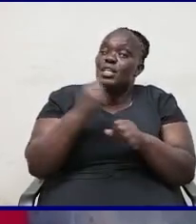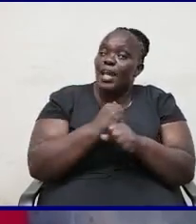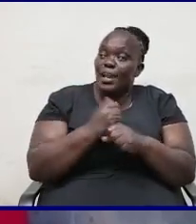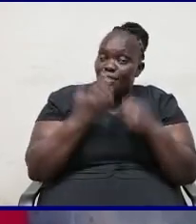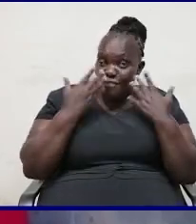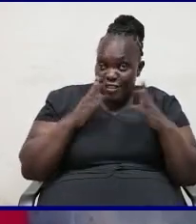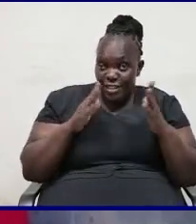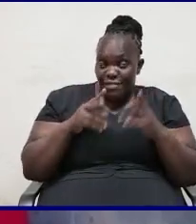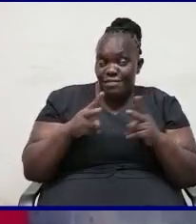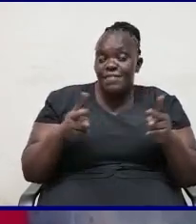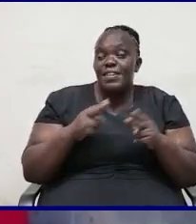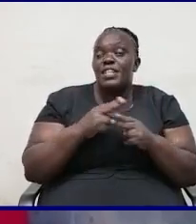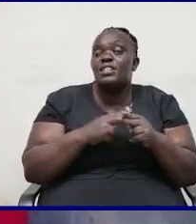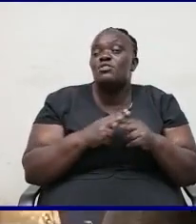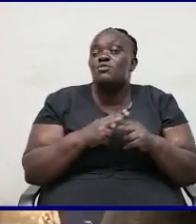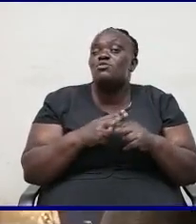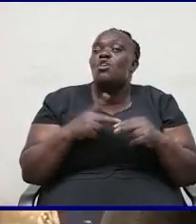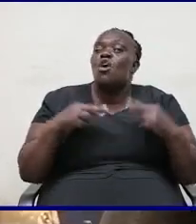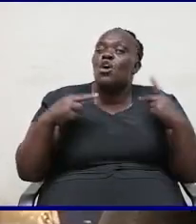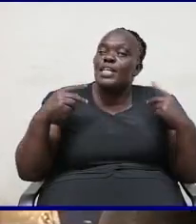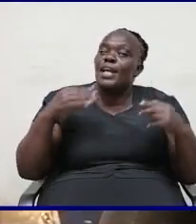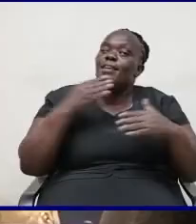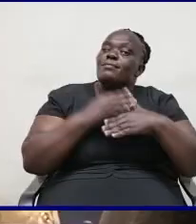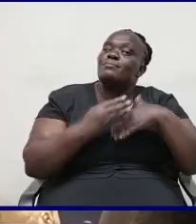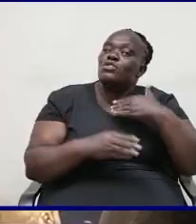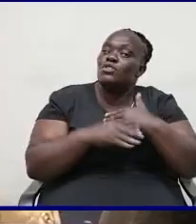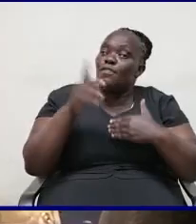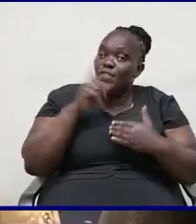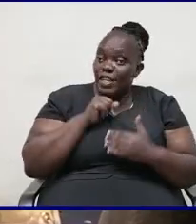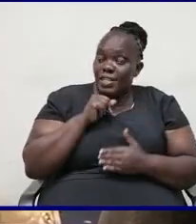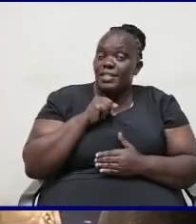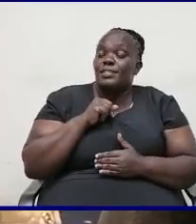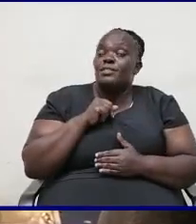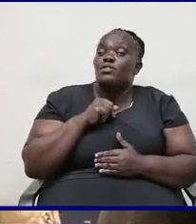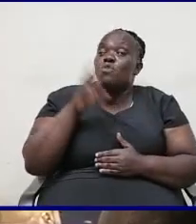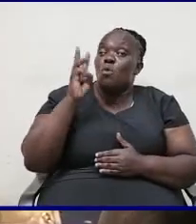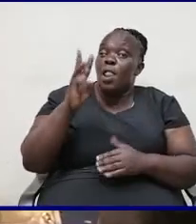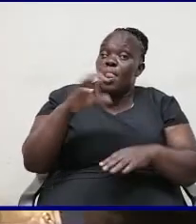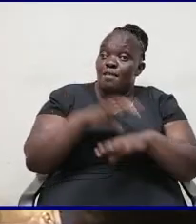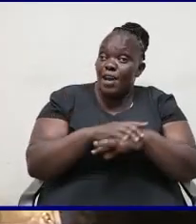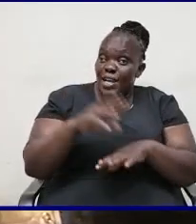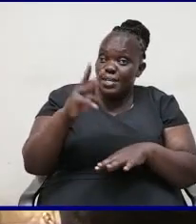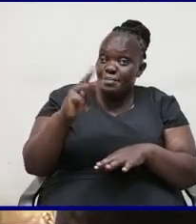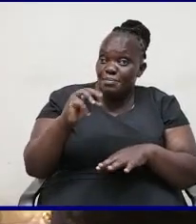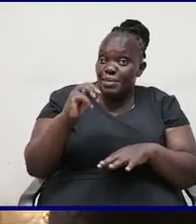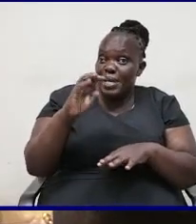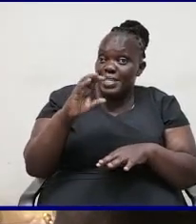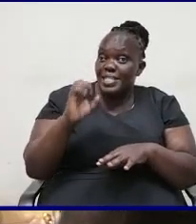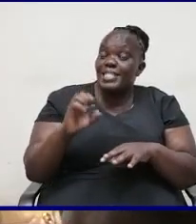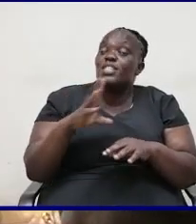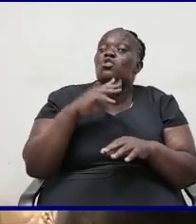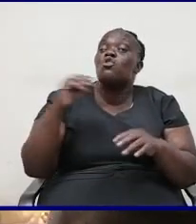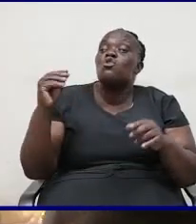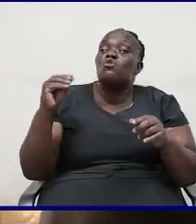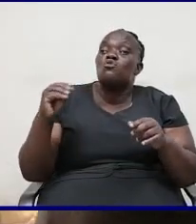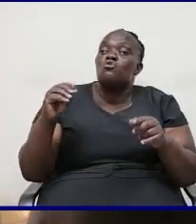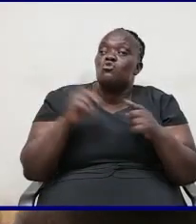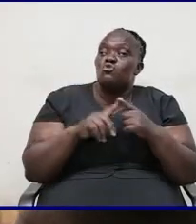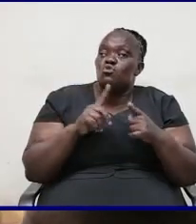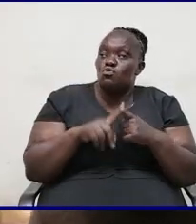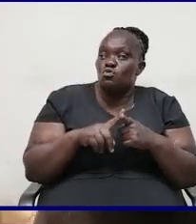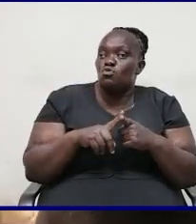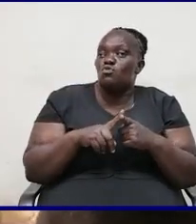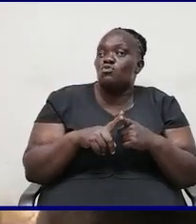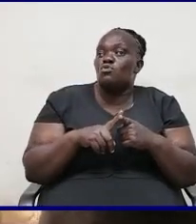have done, and very soon those hotels will be constructed, and therefore, you'll find that mice will have gone to